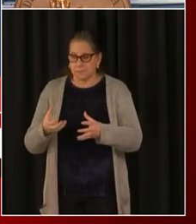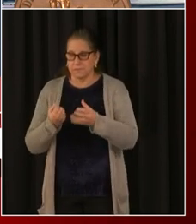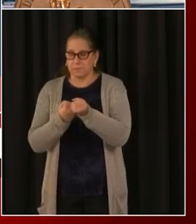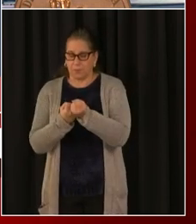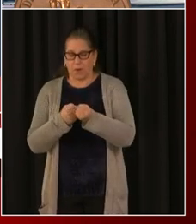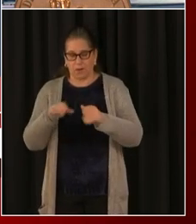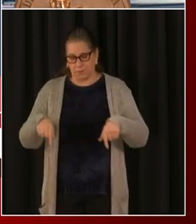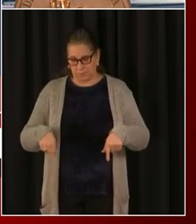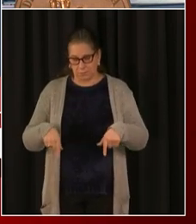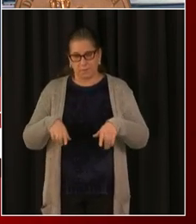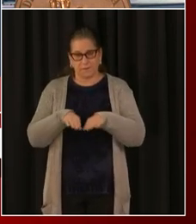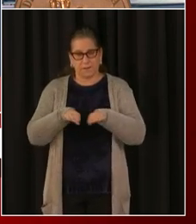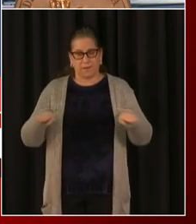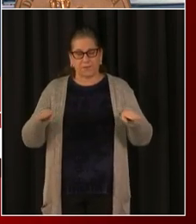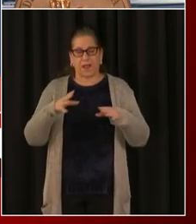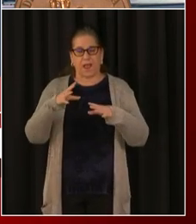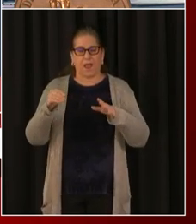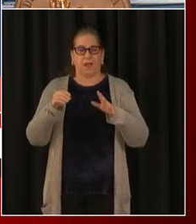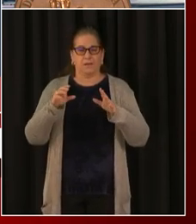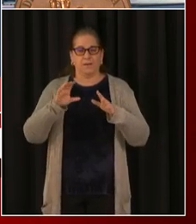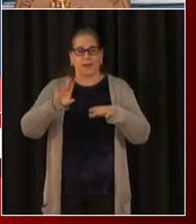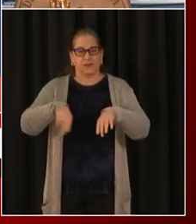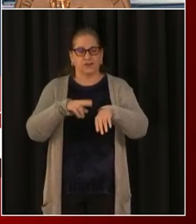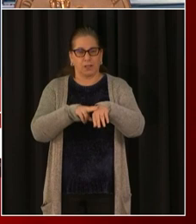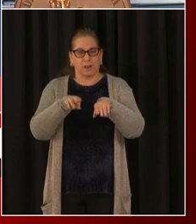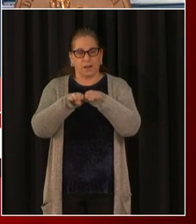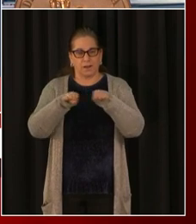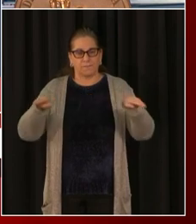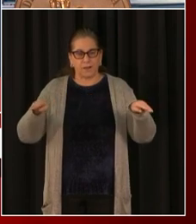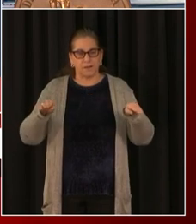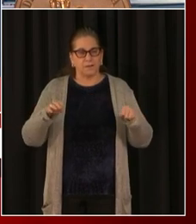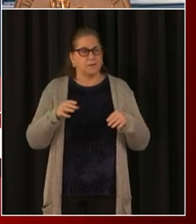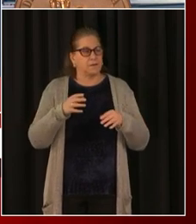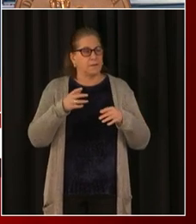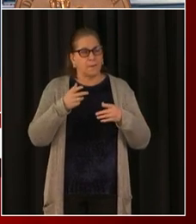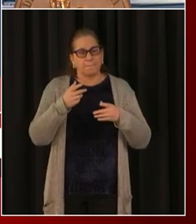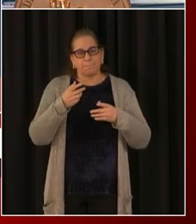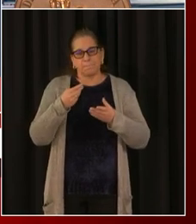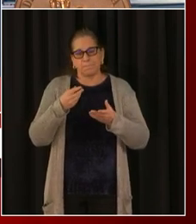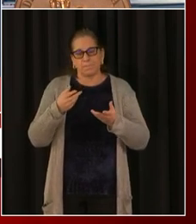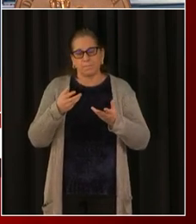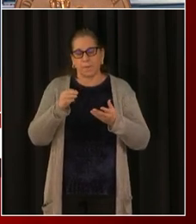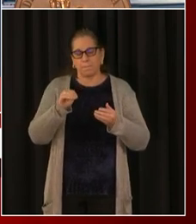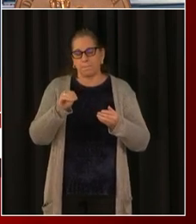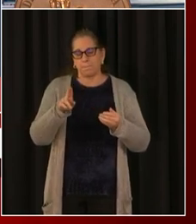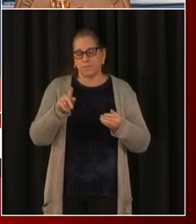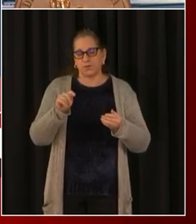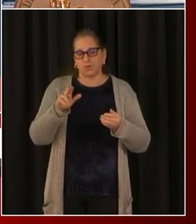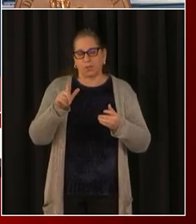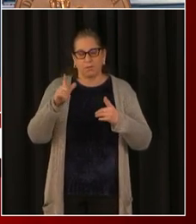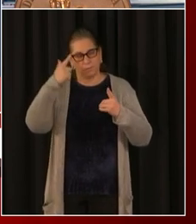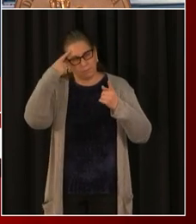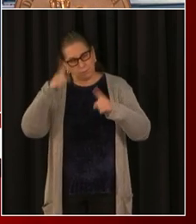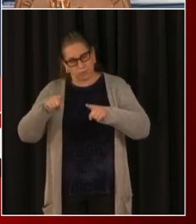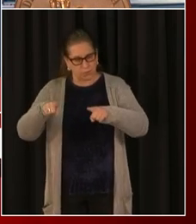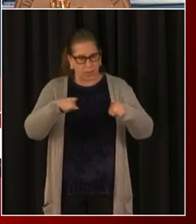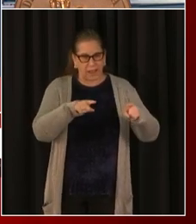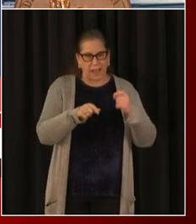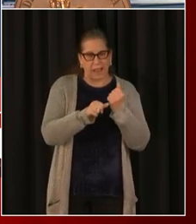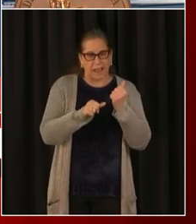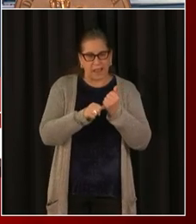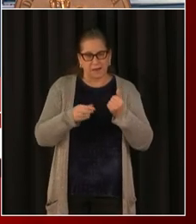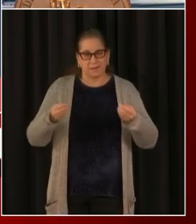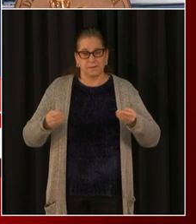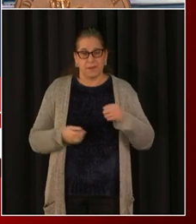aid requests. We know many of them with MPD and the U.S. Capitol